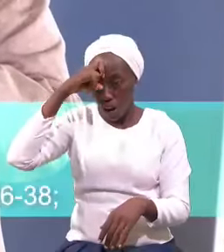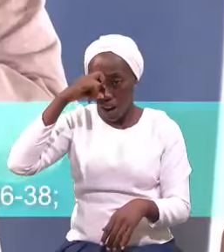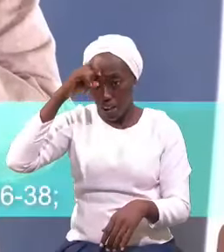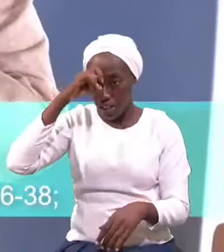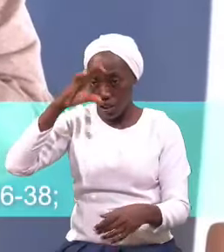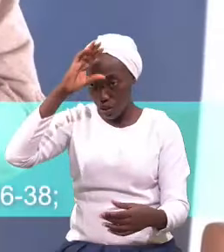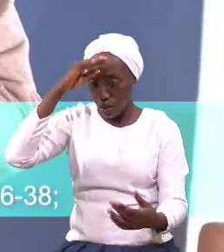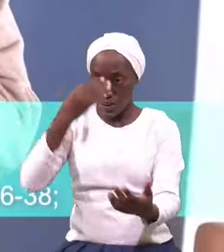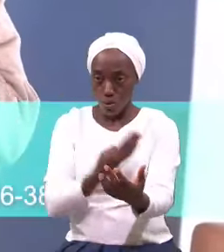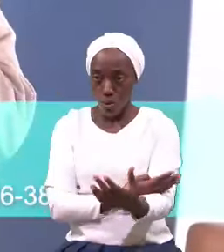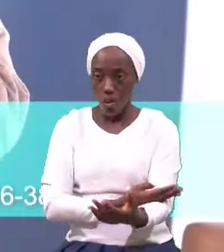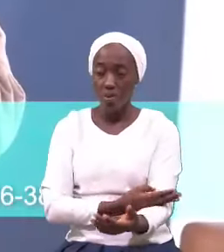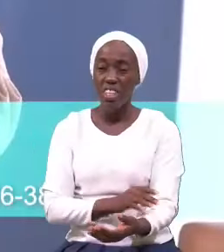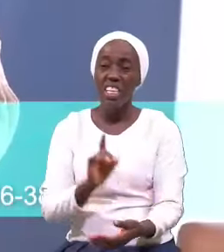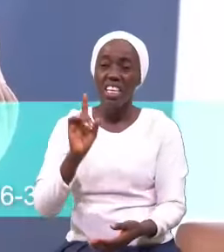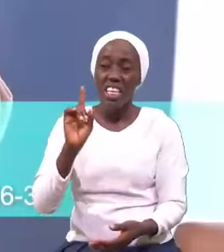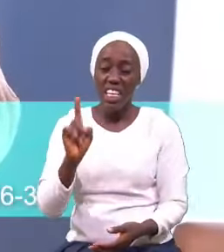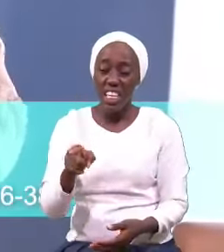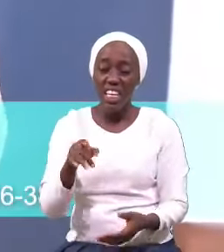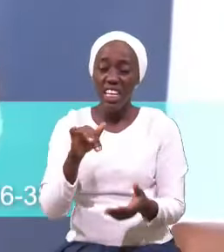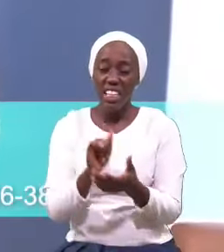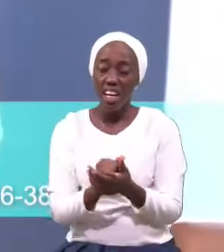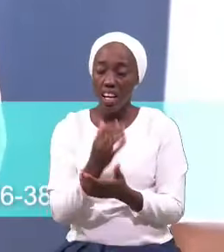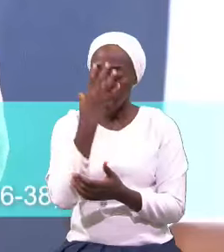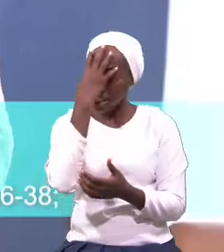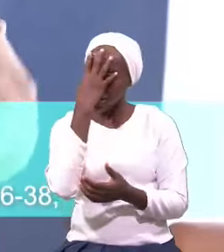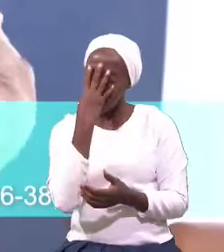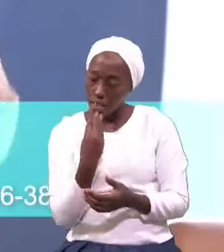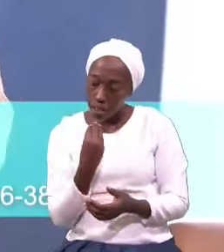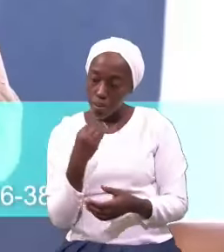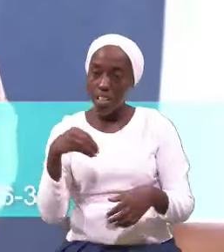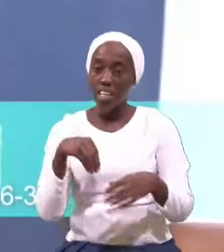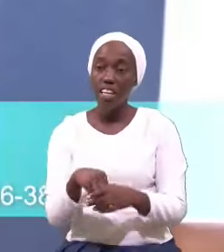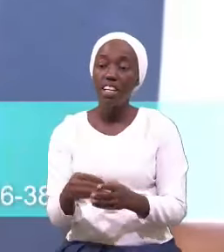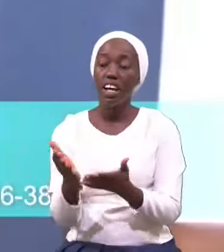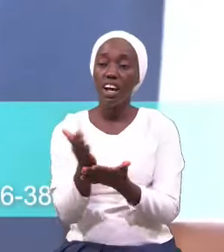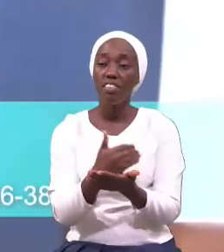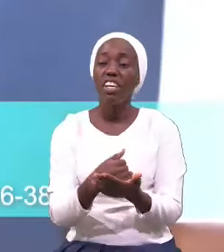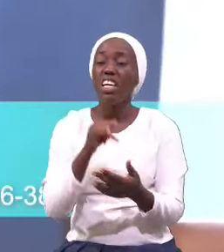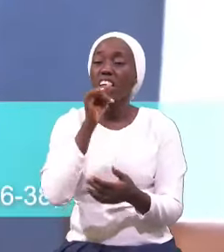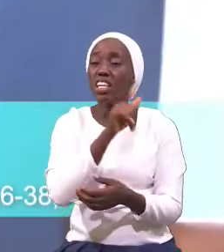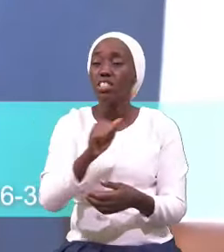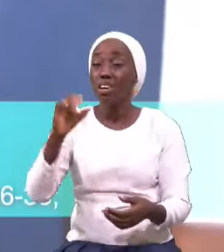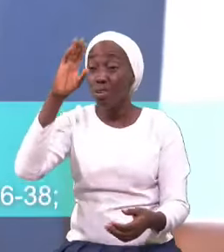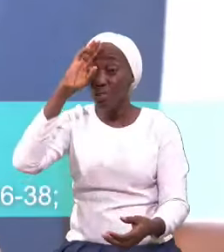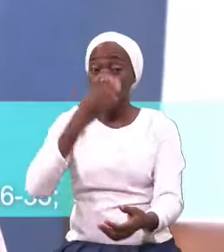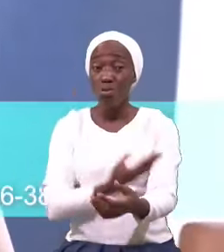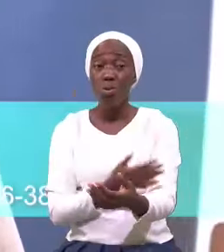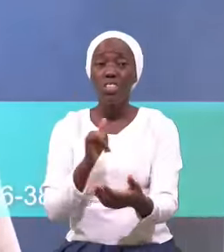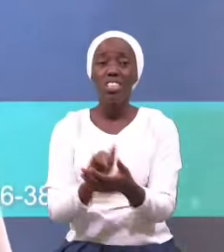But he that sleepeth in harvest is a son that causes